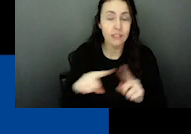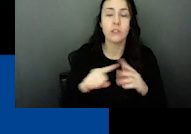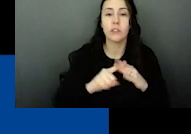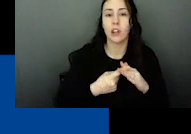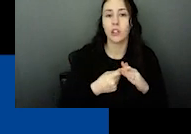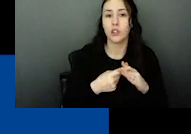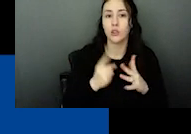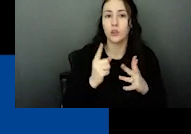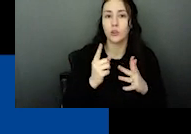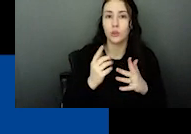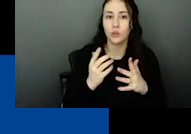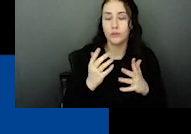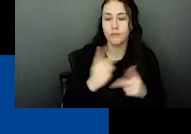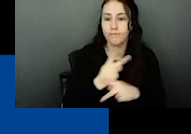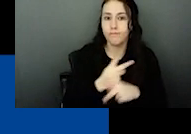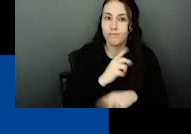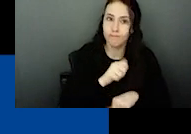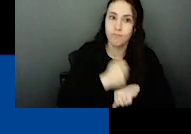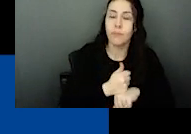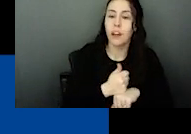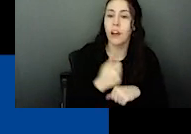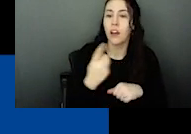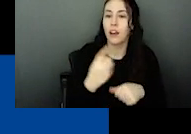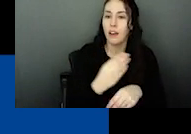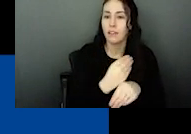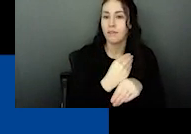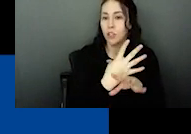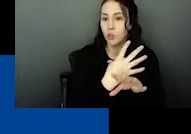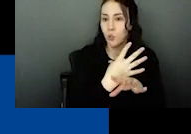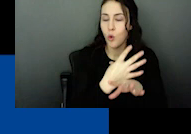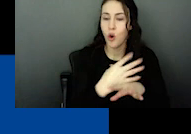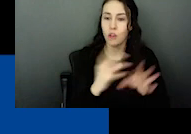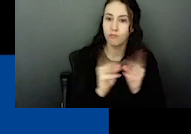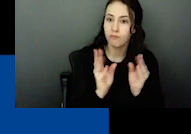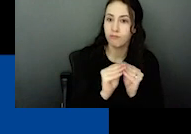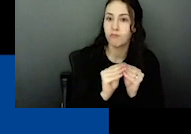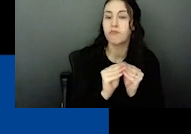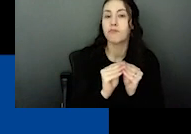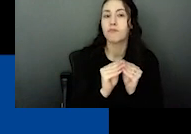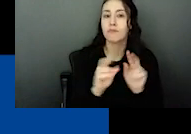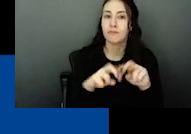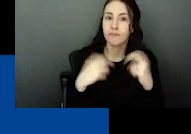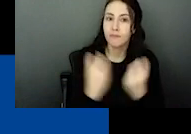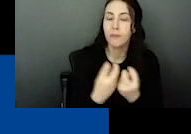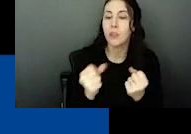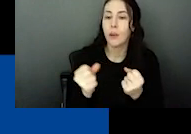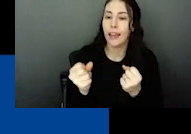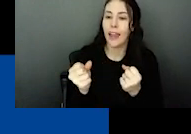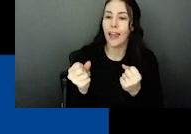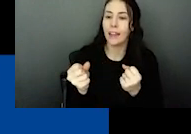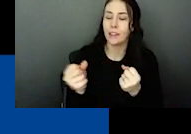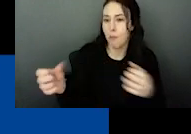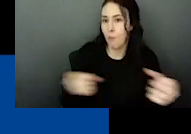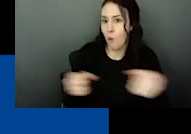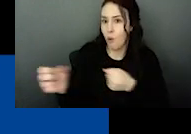some sort of, you know, virtual get-togethers so that we can pull folks. The eight colleges don't need to be doing this alone, particularly the